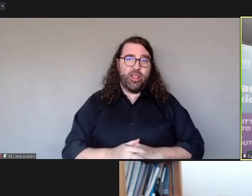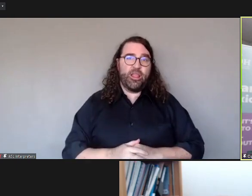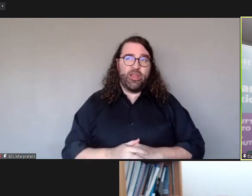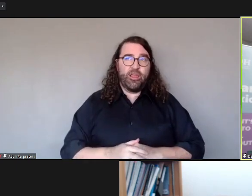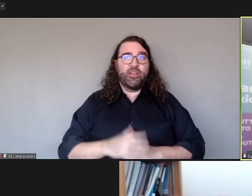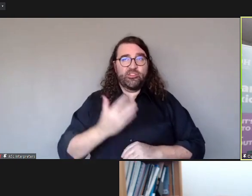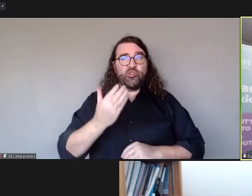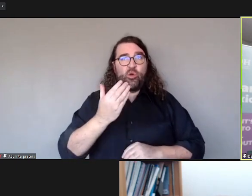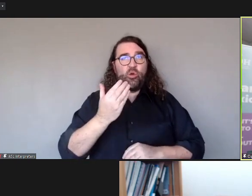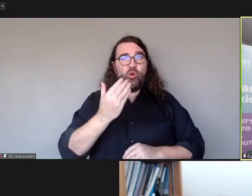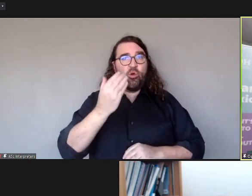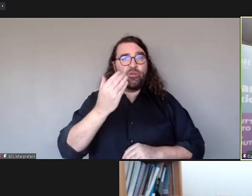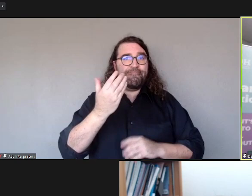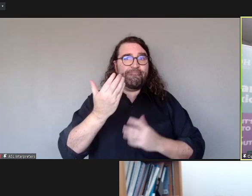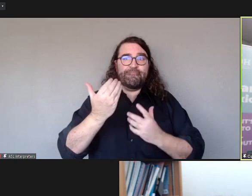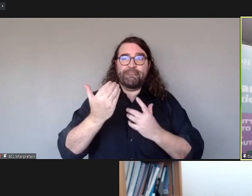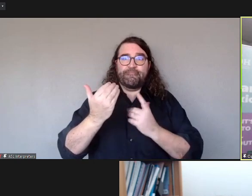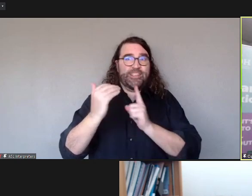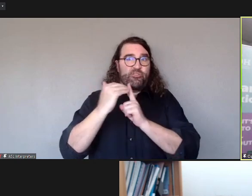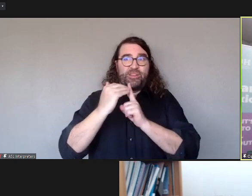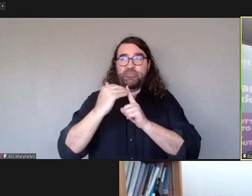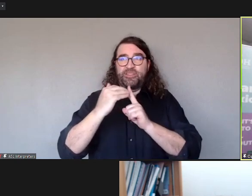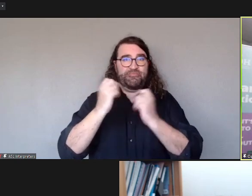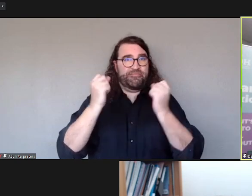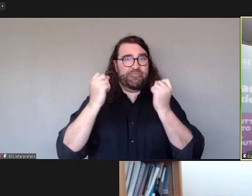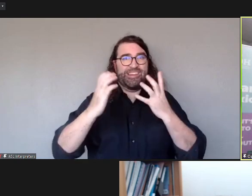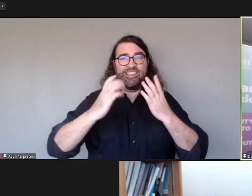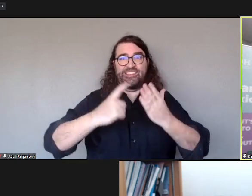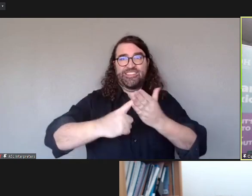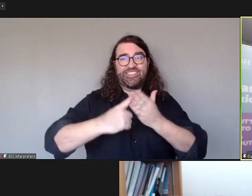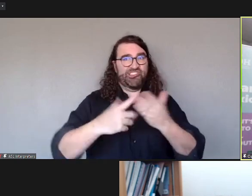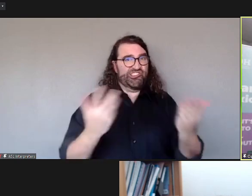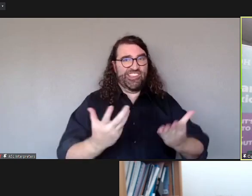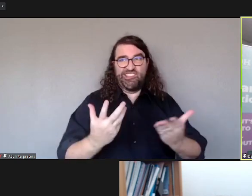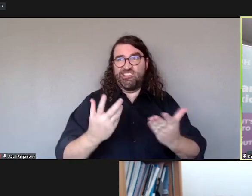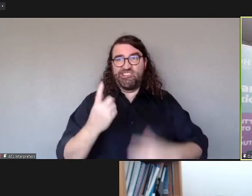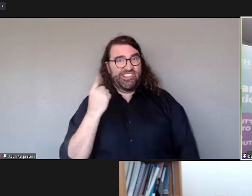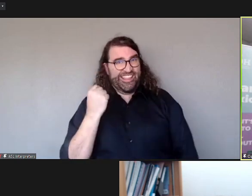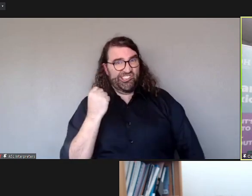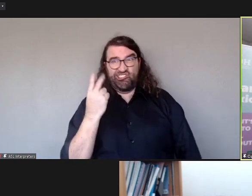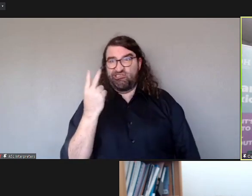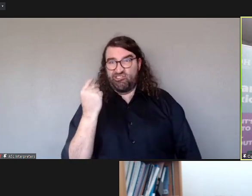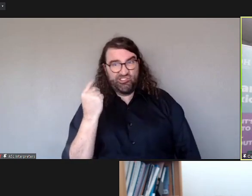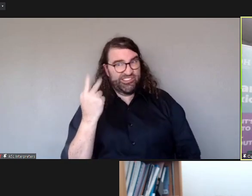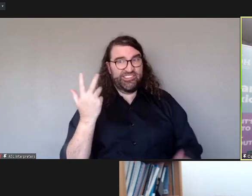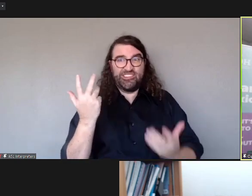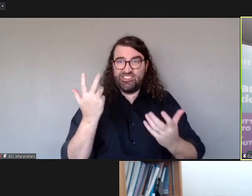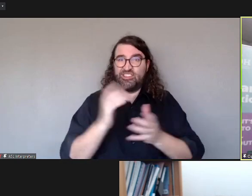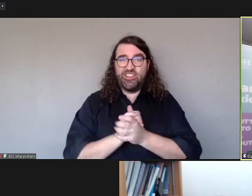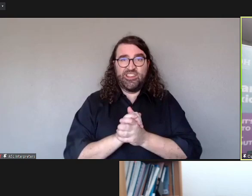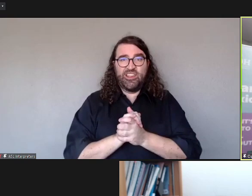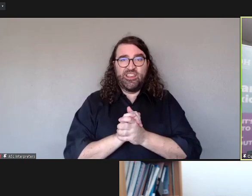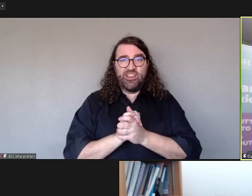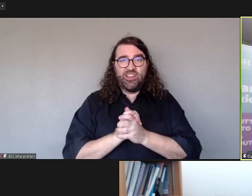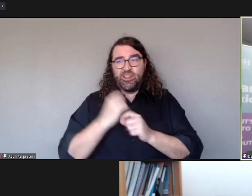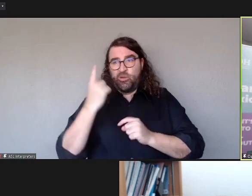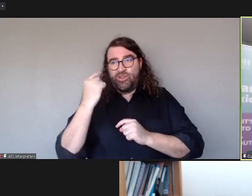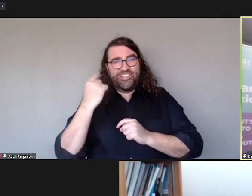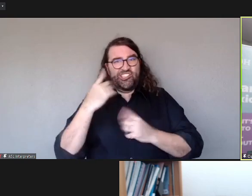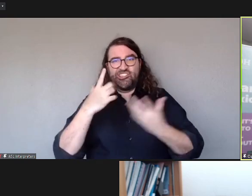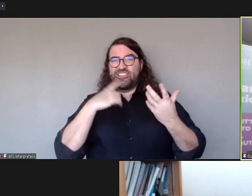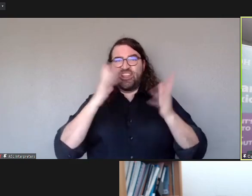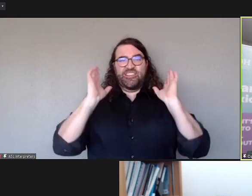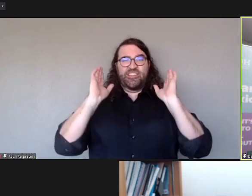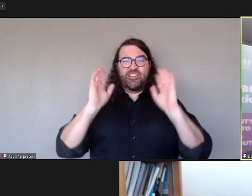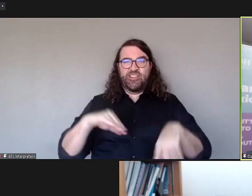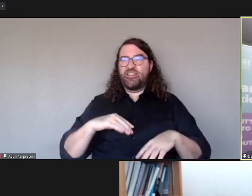me of all the conversations we had here and other places last year before, of like, or particularly last year, where people said, I'm just going to take